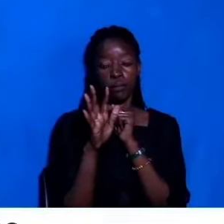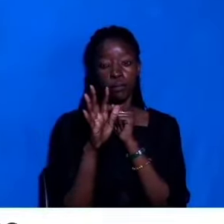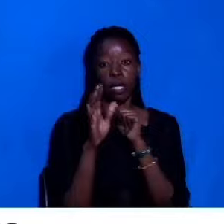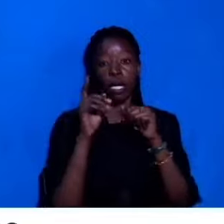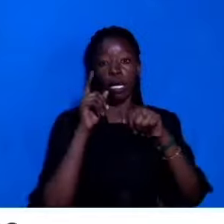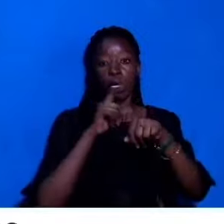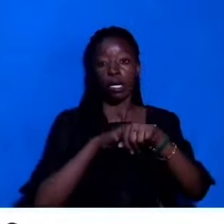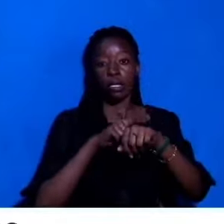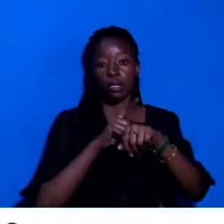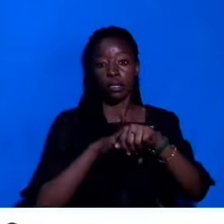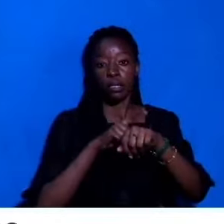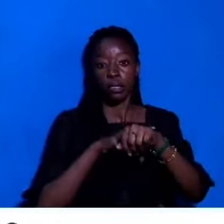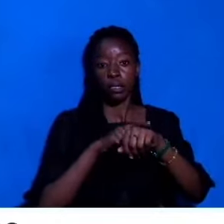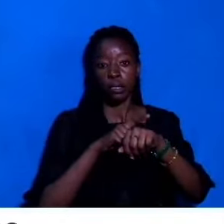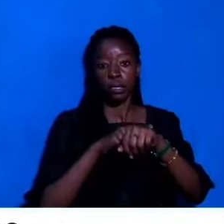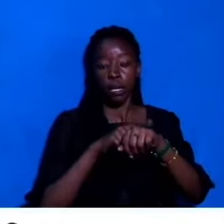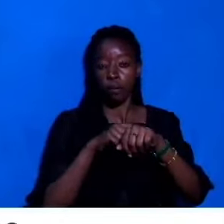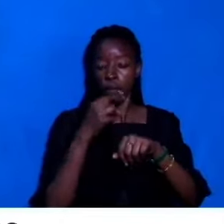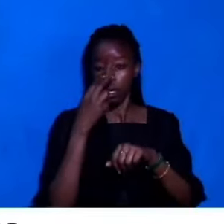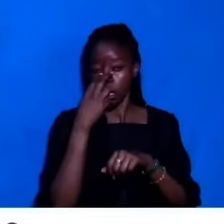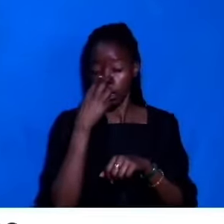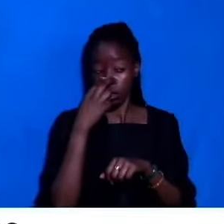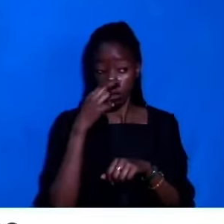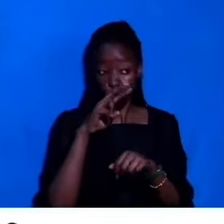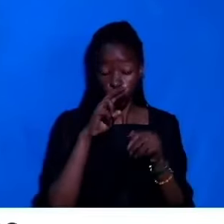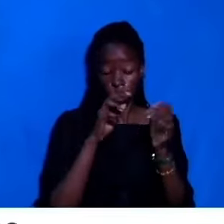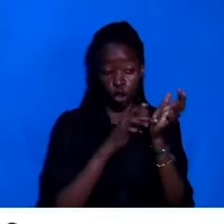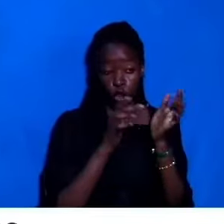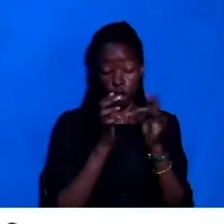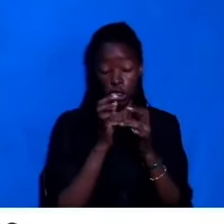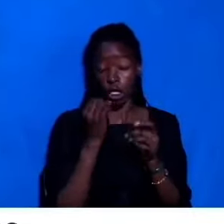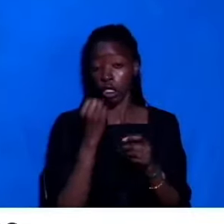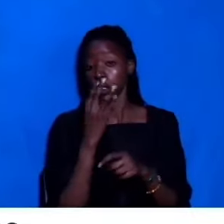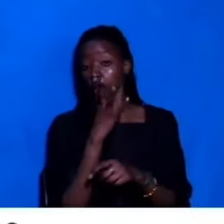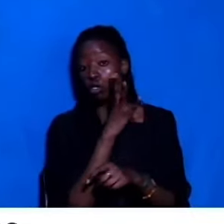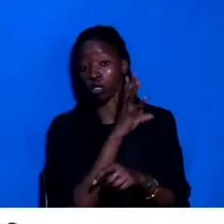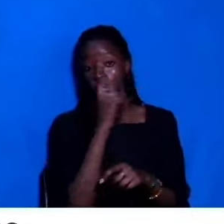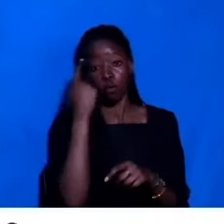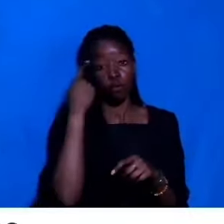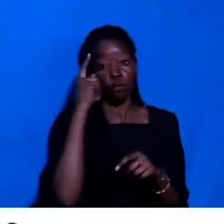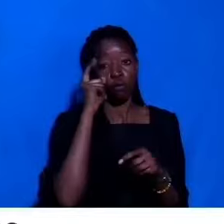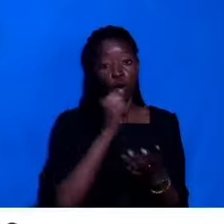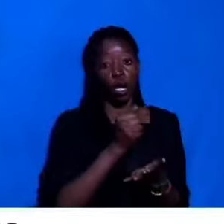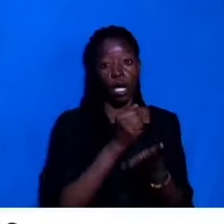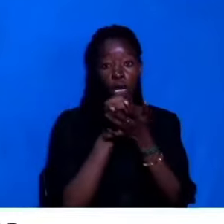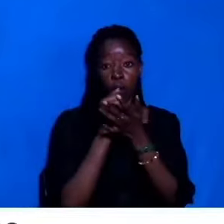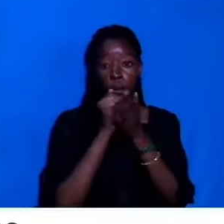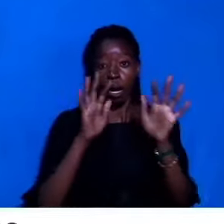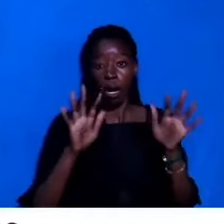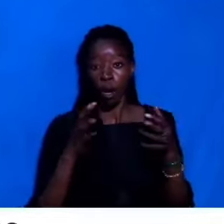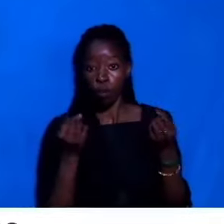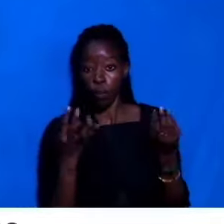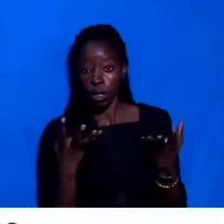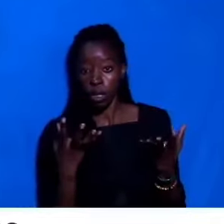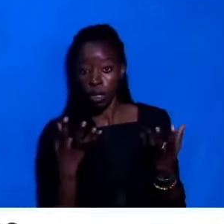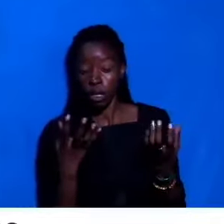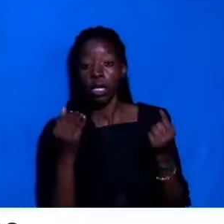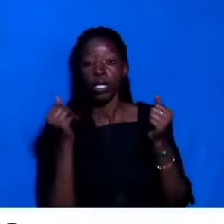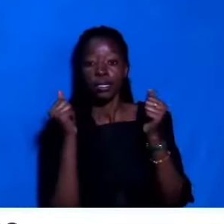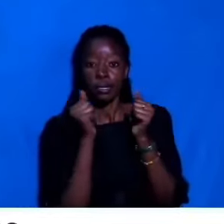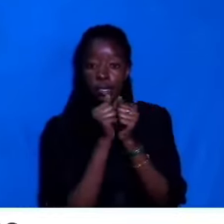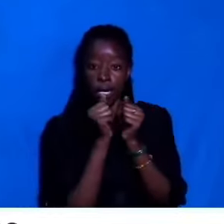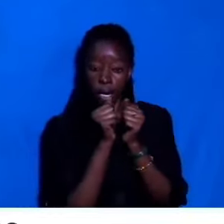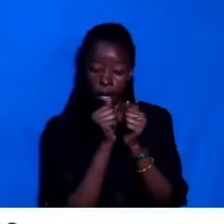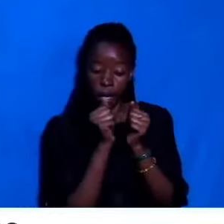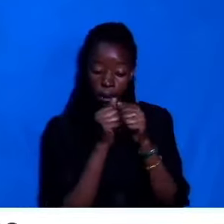When they encountered Jesus and shouted for help, they were how many? They were 10. The word of God says they